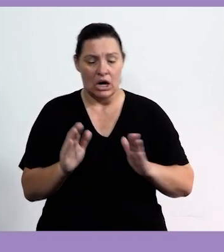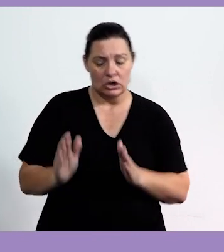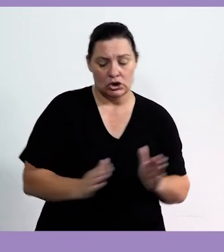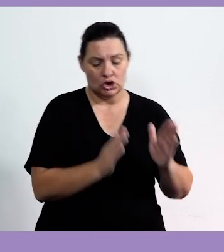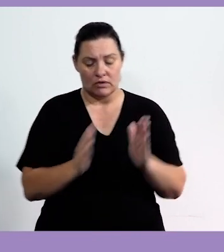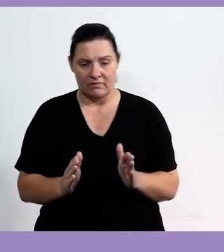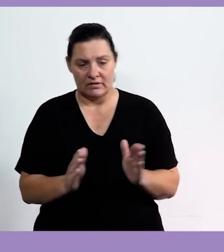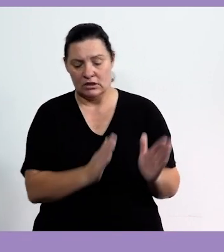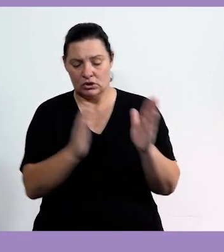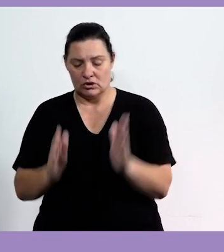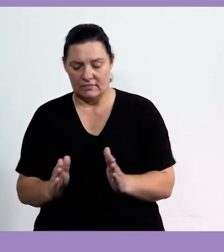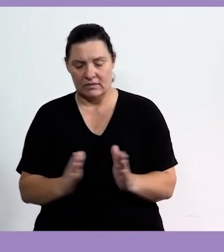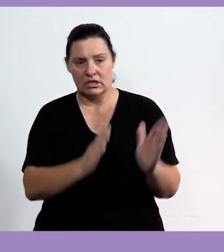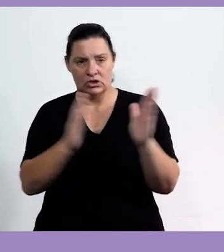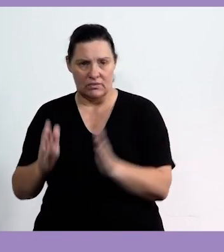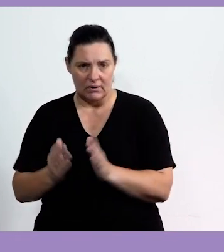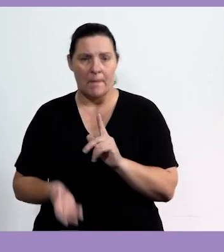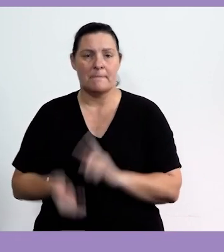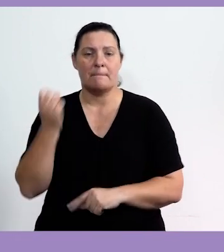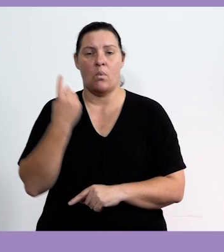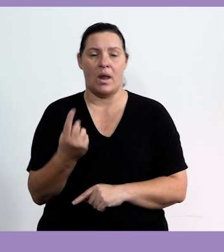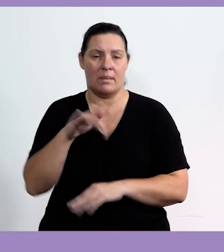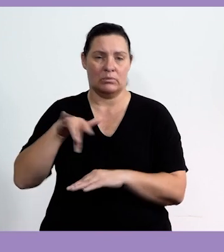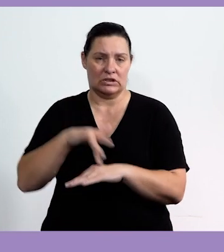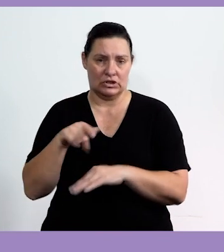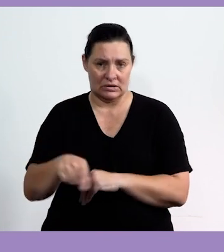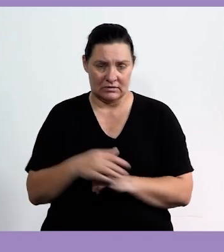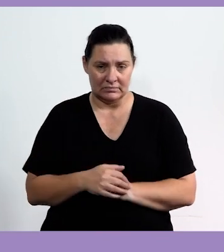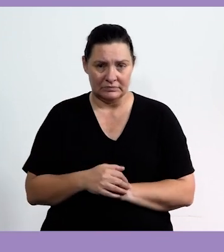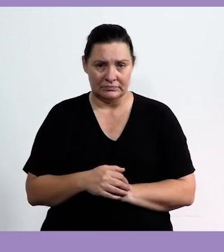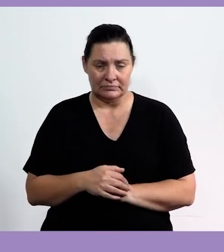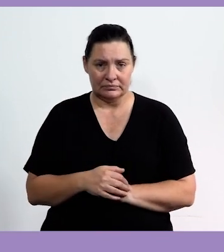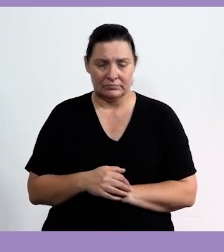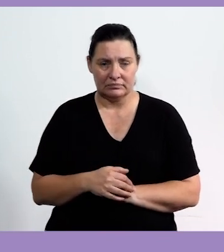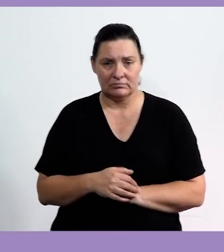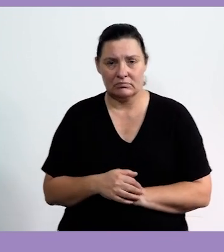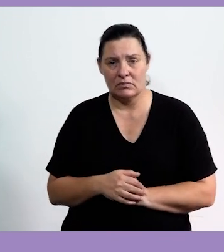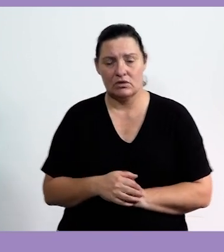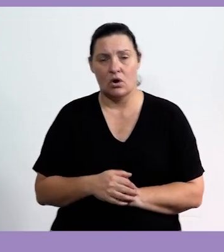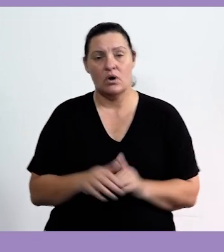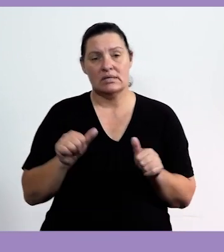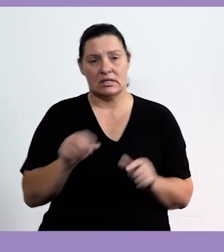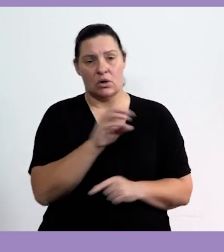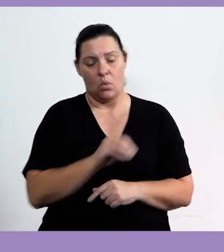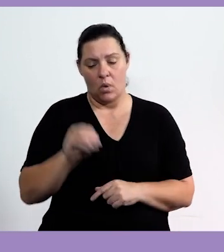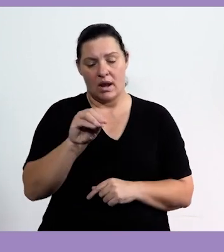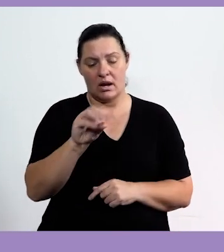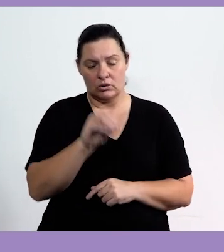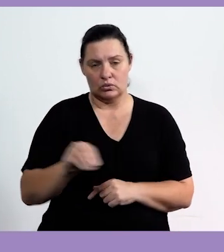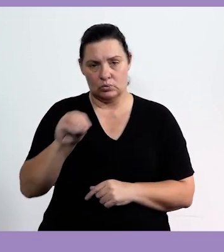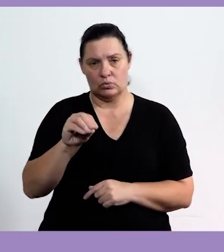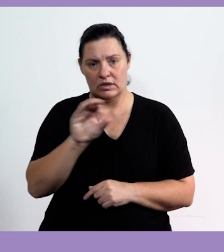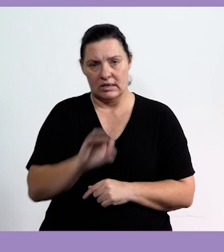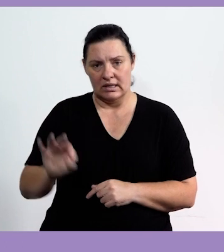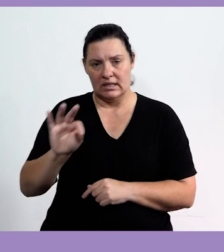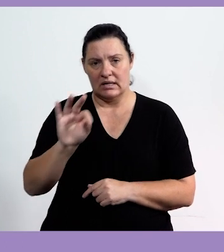going to shift to the right to get to the ones position. So our 6 is going to shift here,